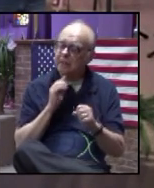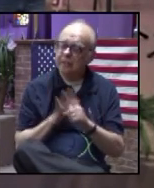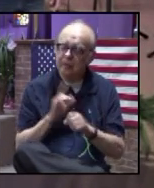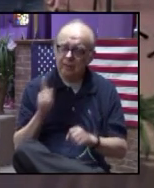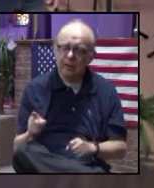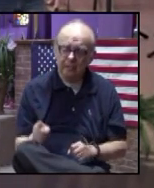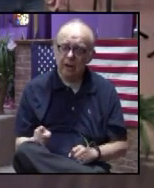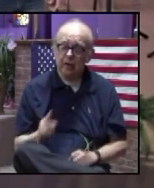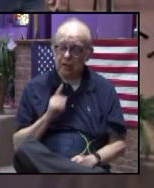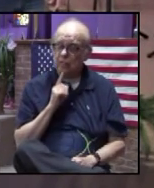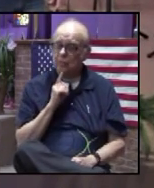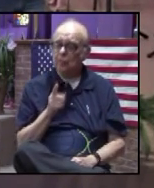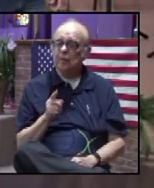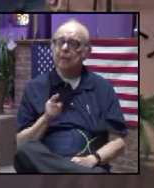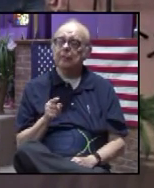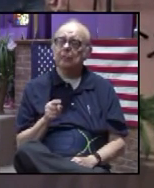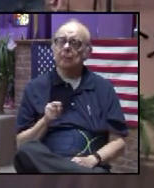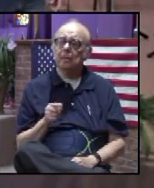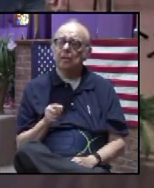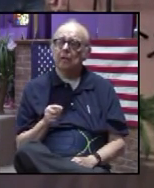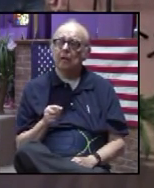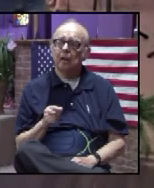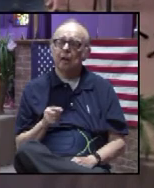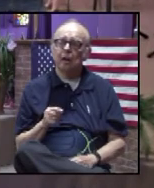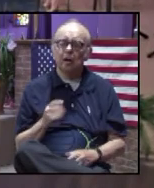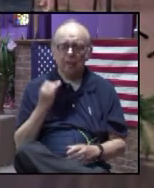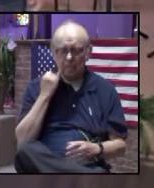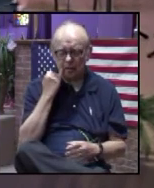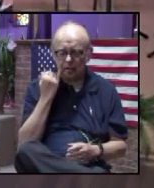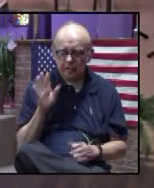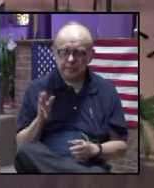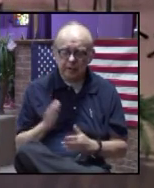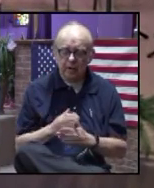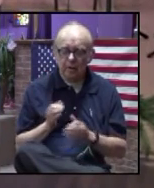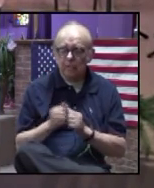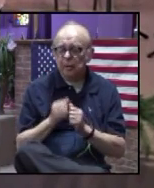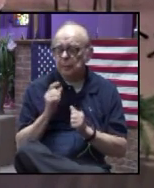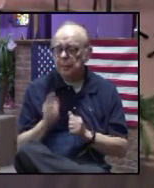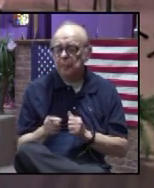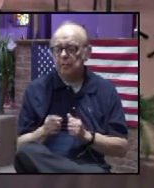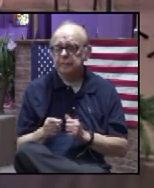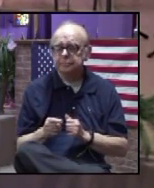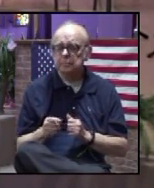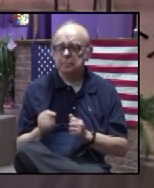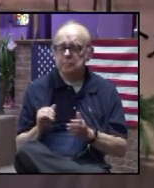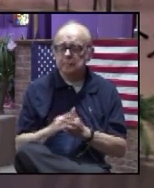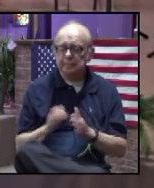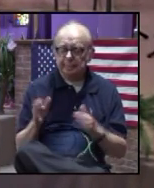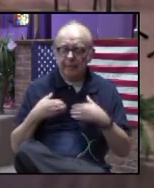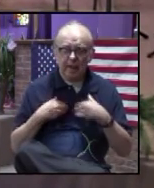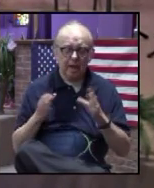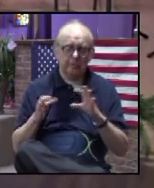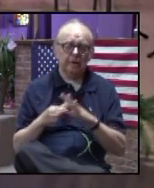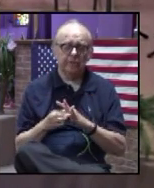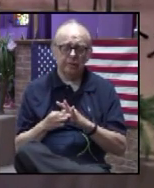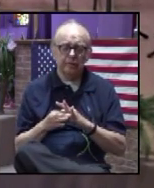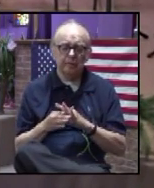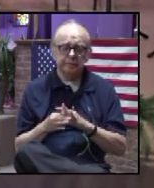And as a matter of fact, if they've never shared with you that they ever had that